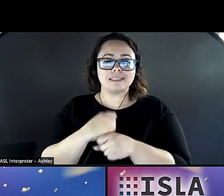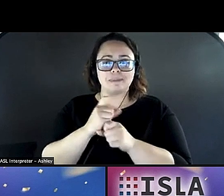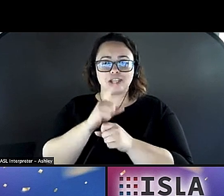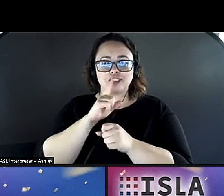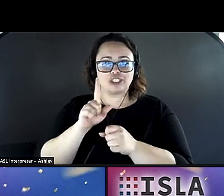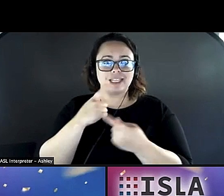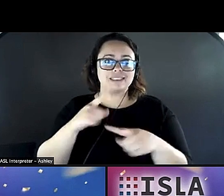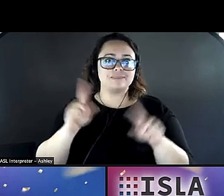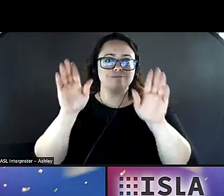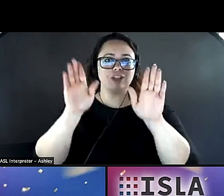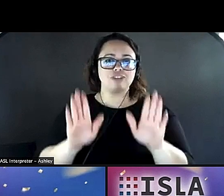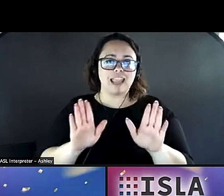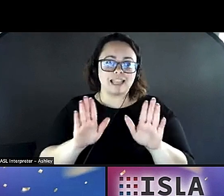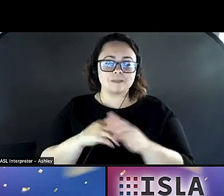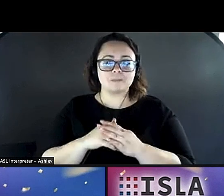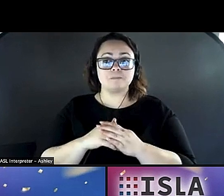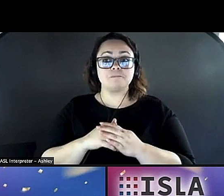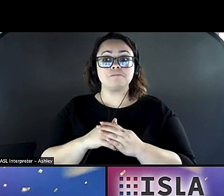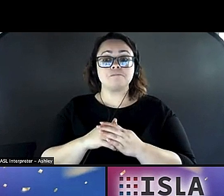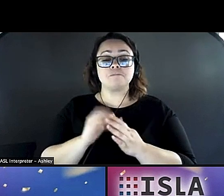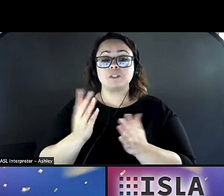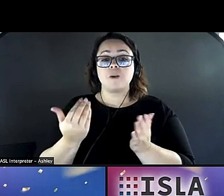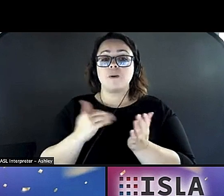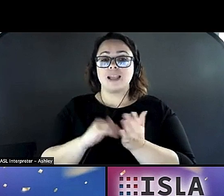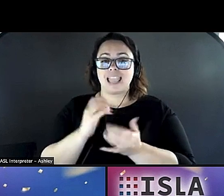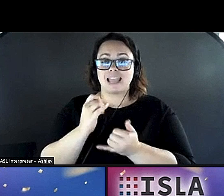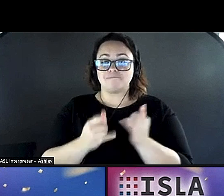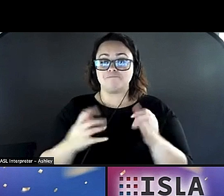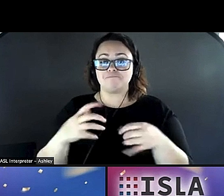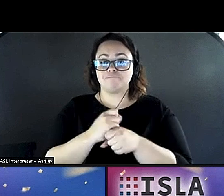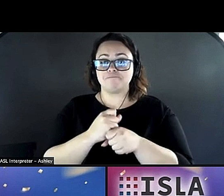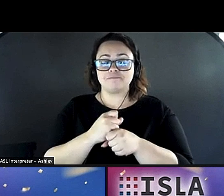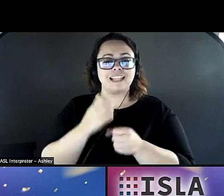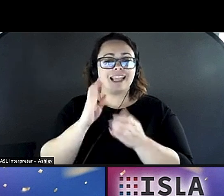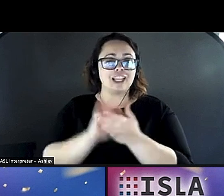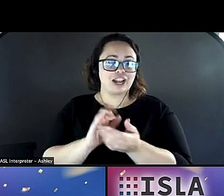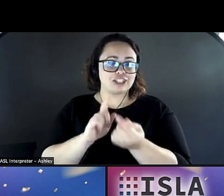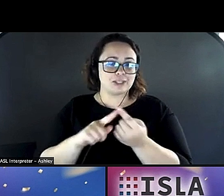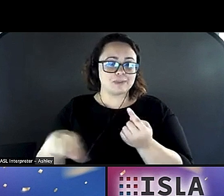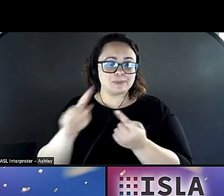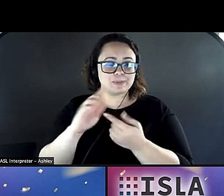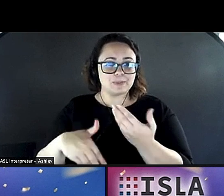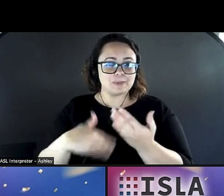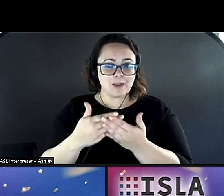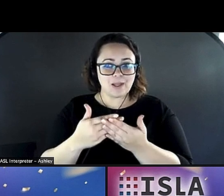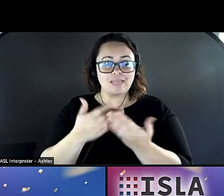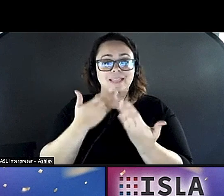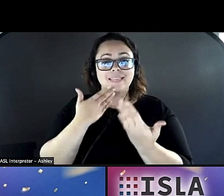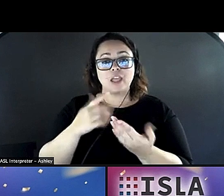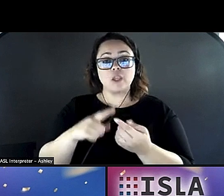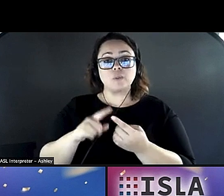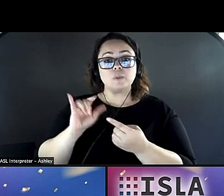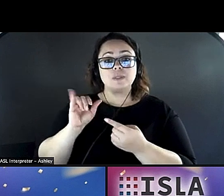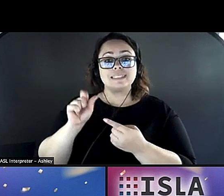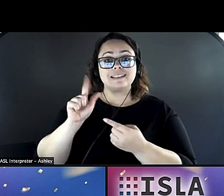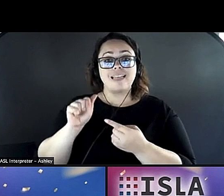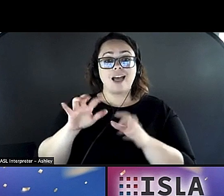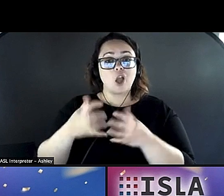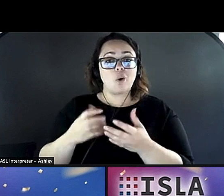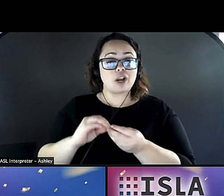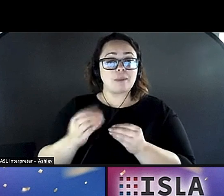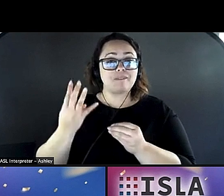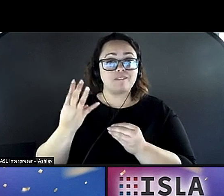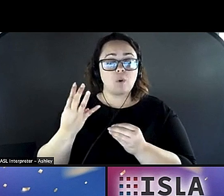today. With that, I'll say once again, congratulations to you all. Thank you to ISLA cohort number 4, very